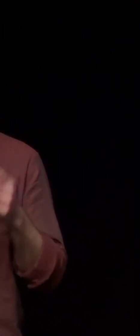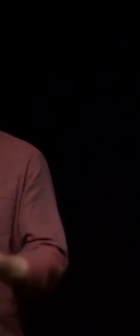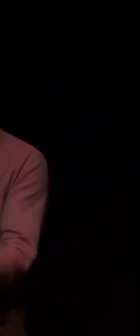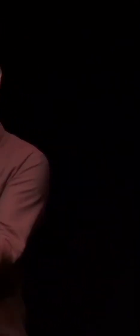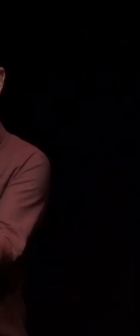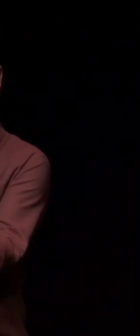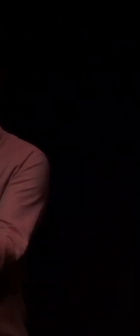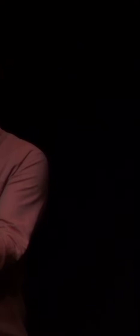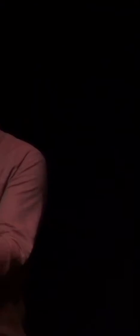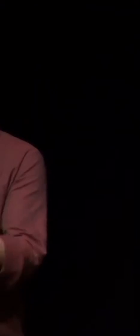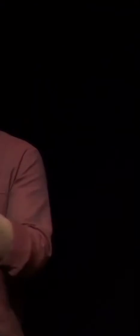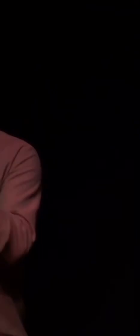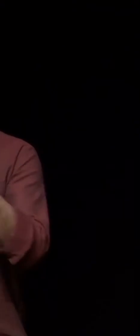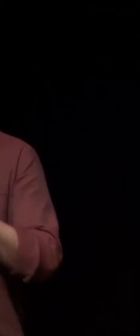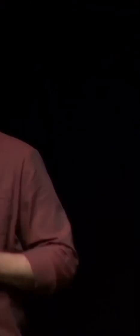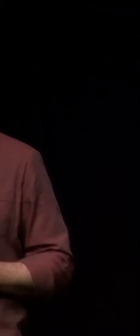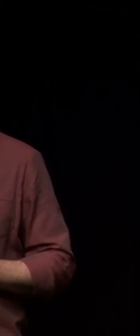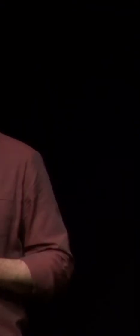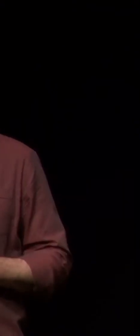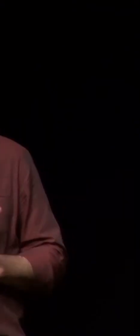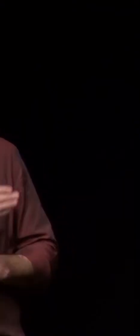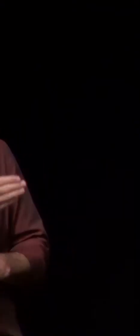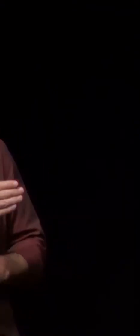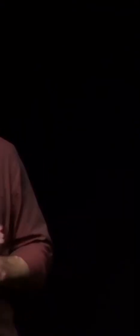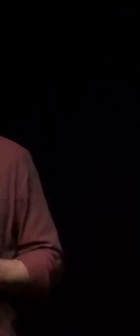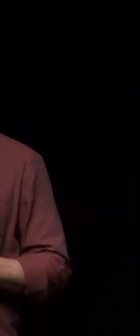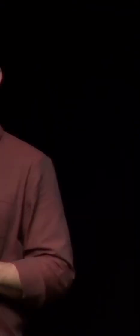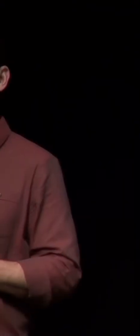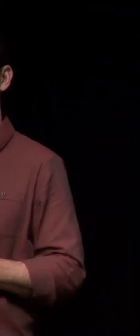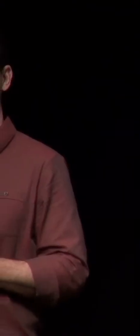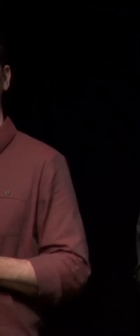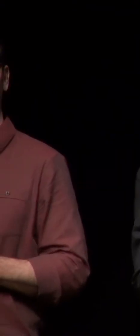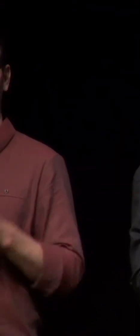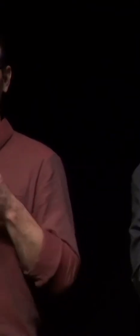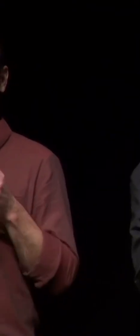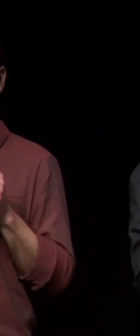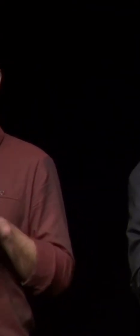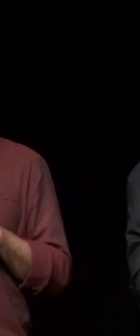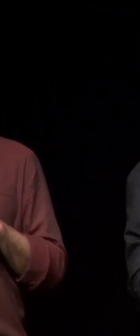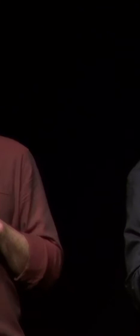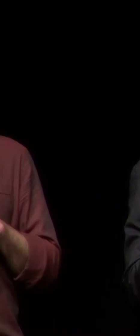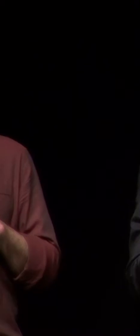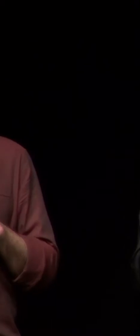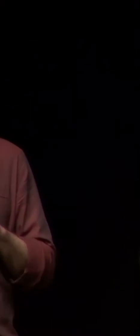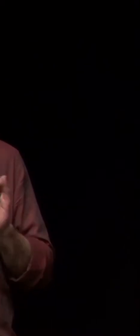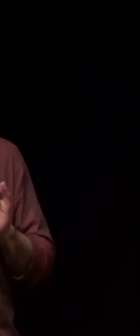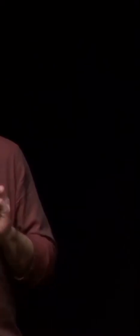around vision. Emile tantalizingly mentioned population health as a